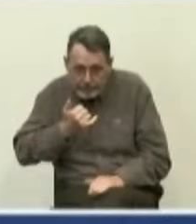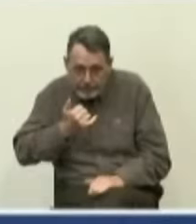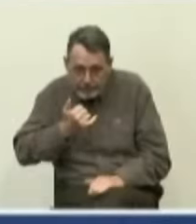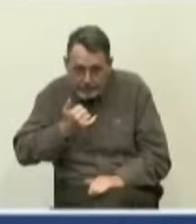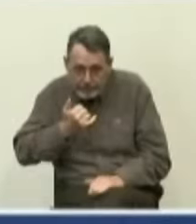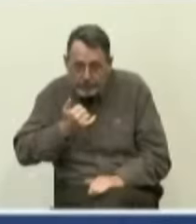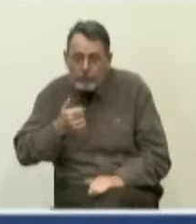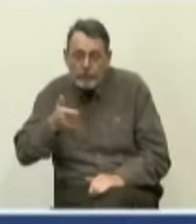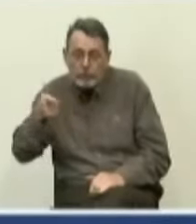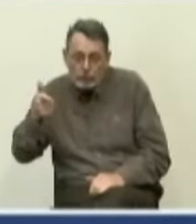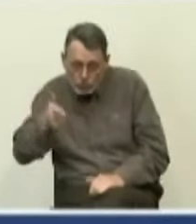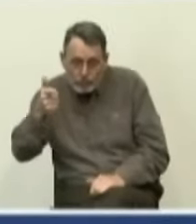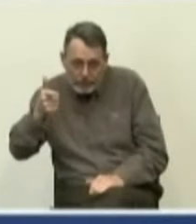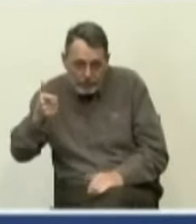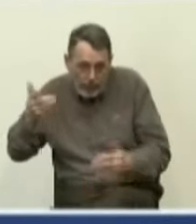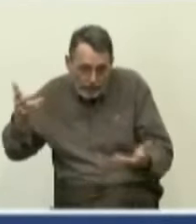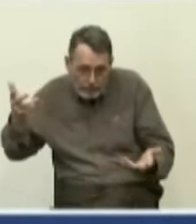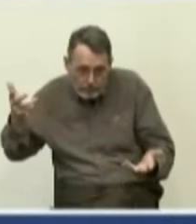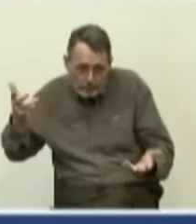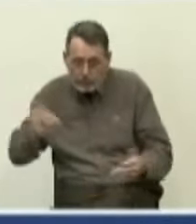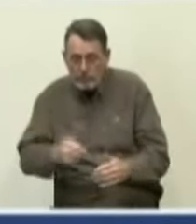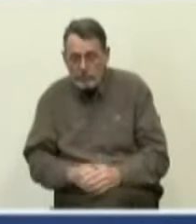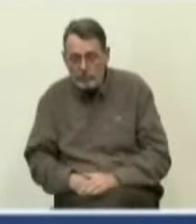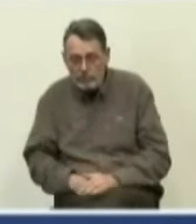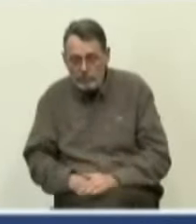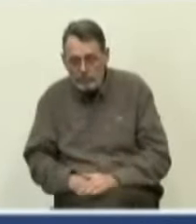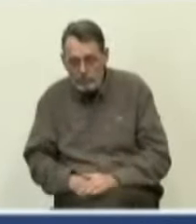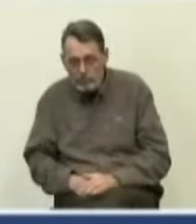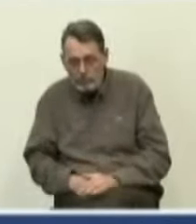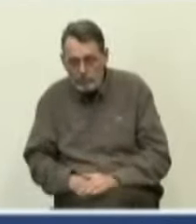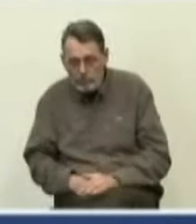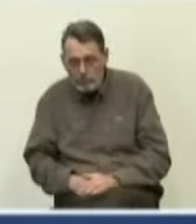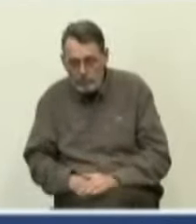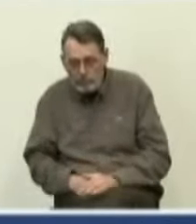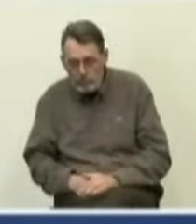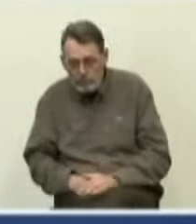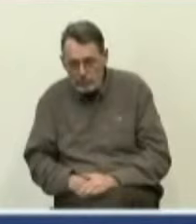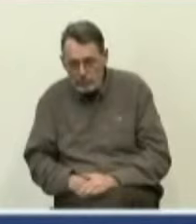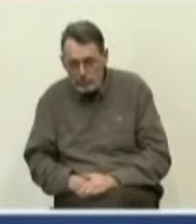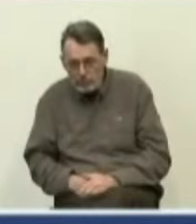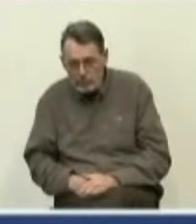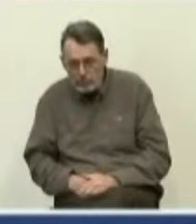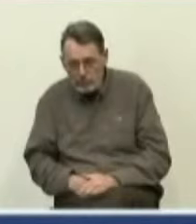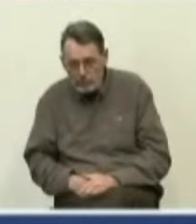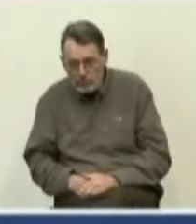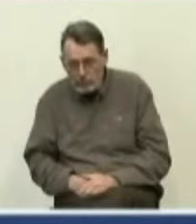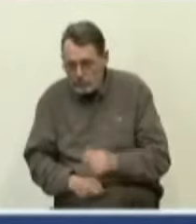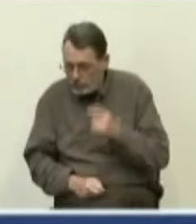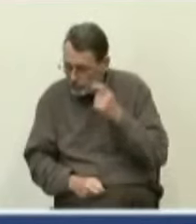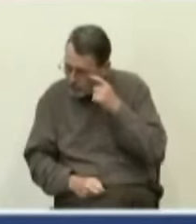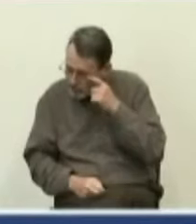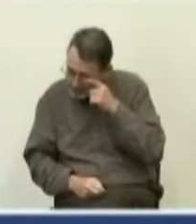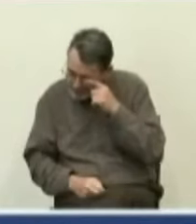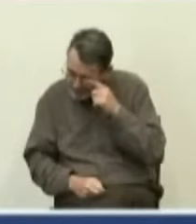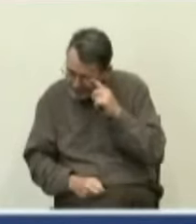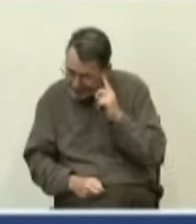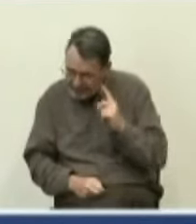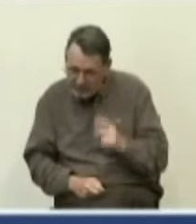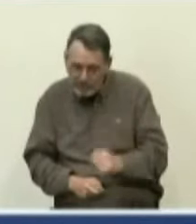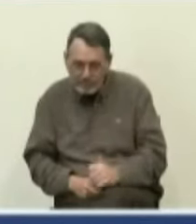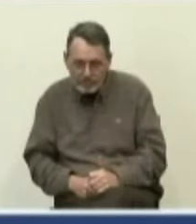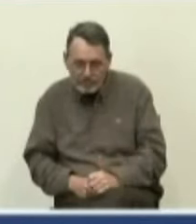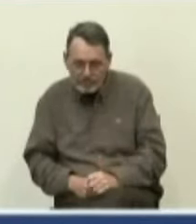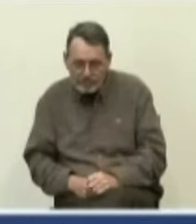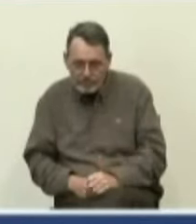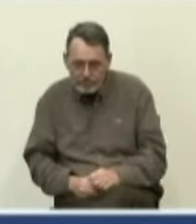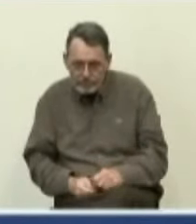shooting his gun. Appeared at court today for this matter, and all cases were dropped. So basically, my son is disabled